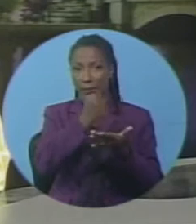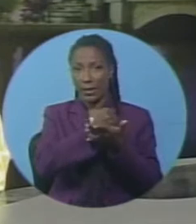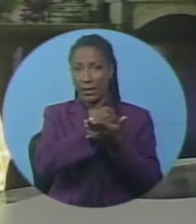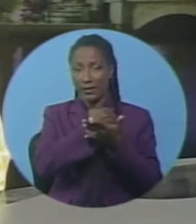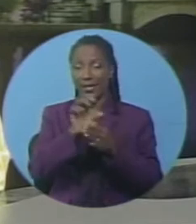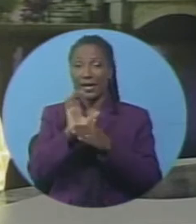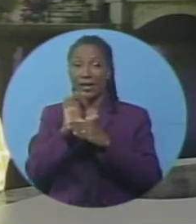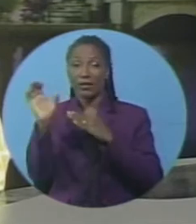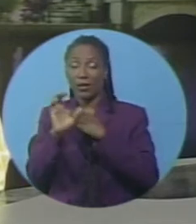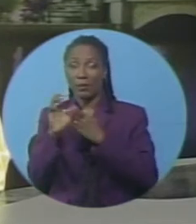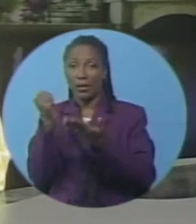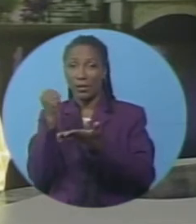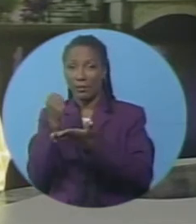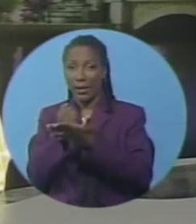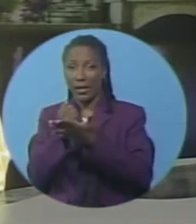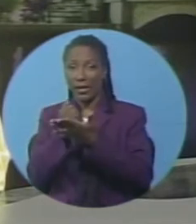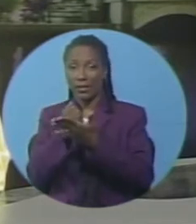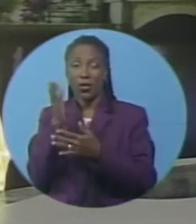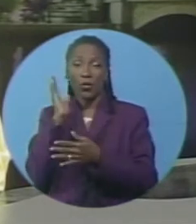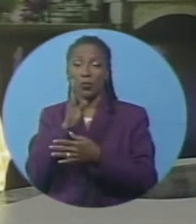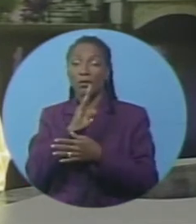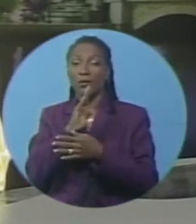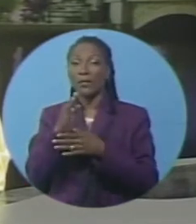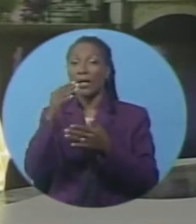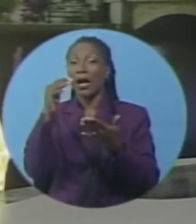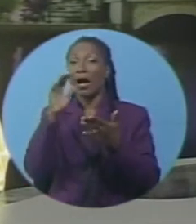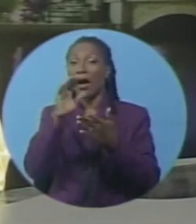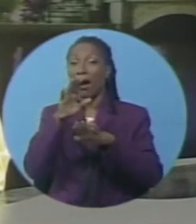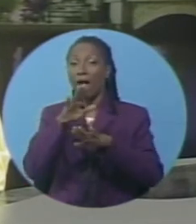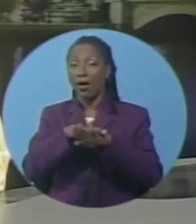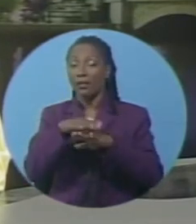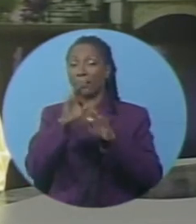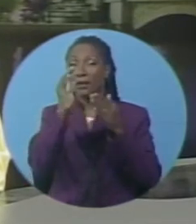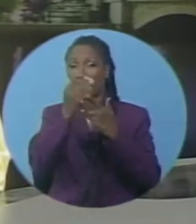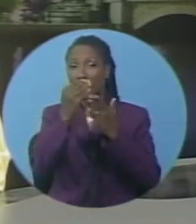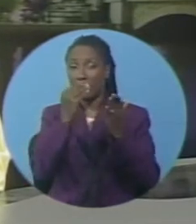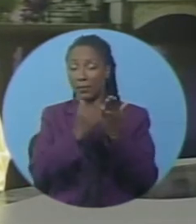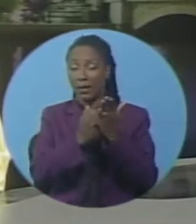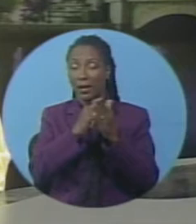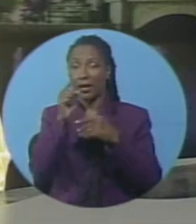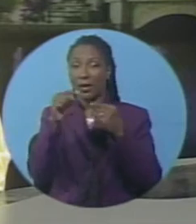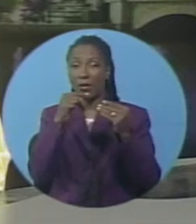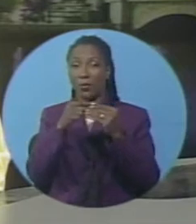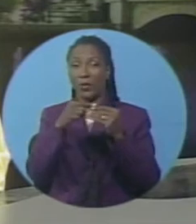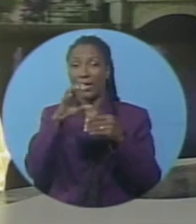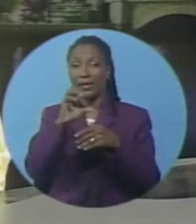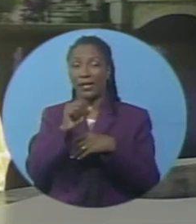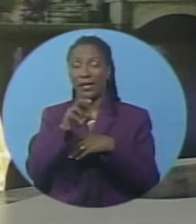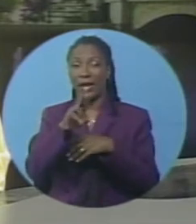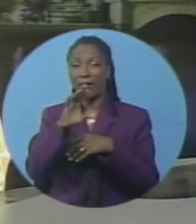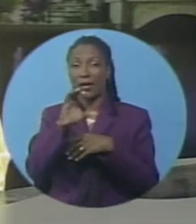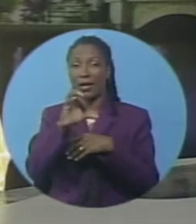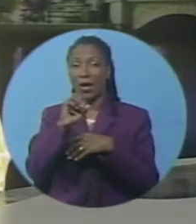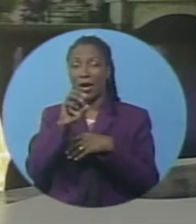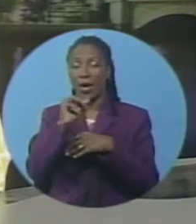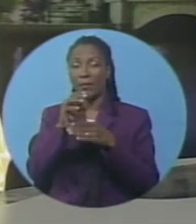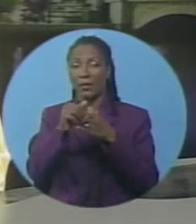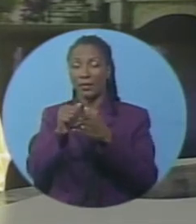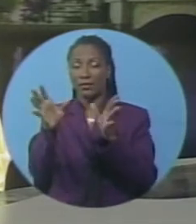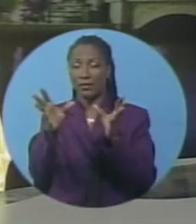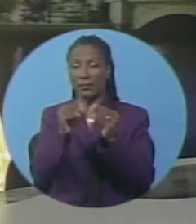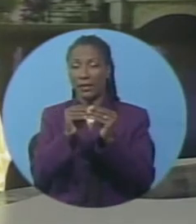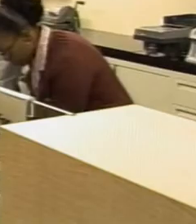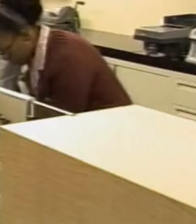agenda items when Prime Minister Fundell Stewart and other CARICOM leaders meet in Belize from tomorrow. Brian Broom has more.